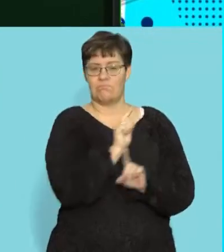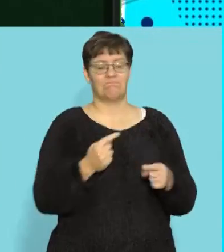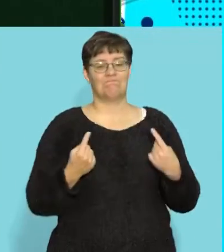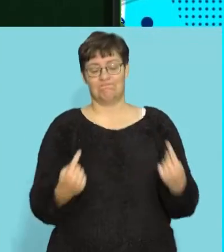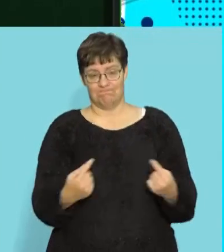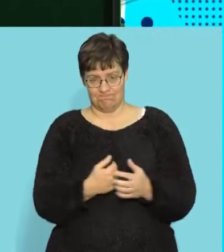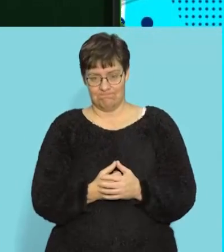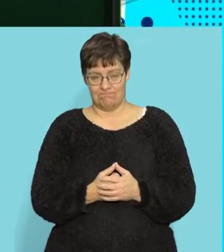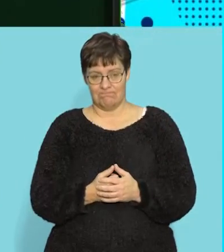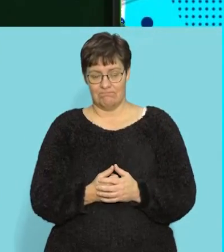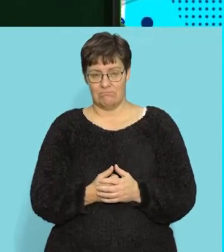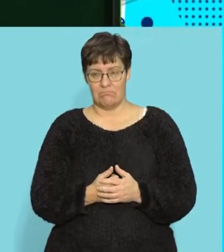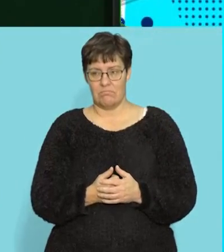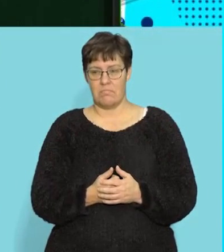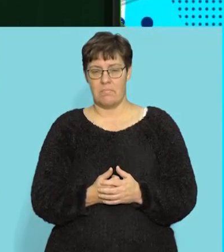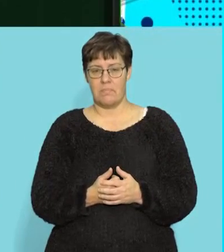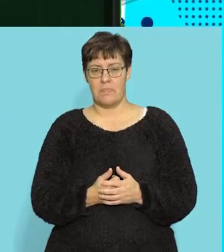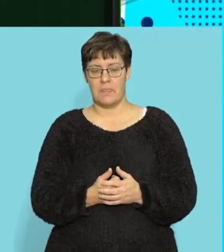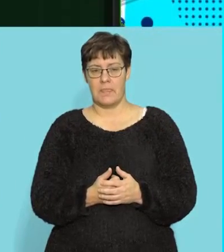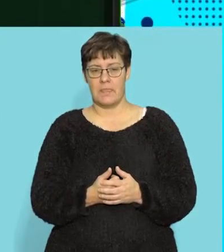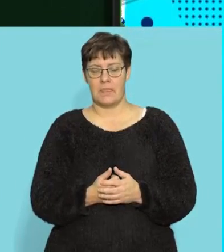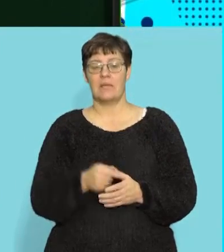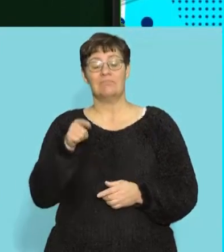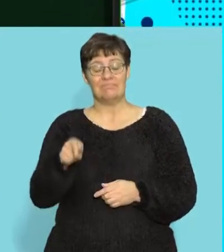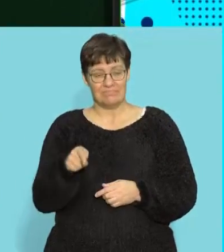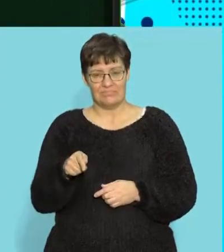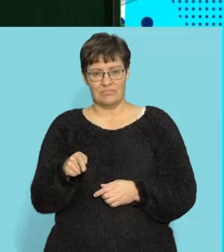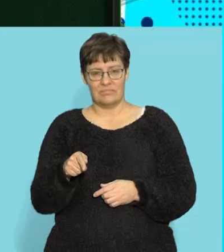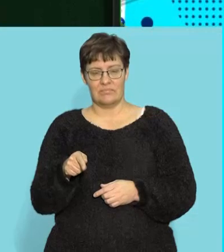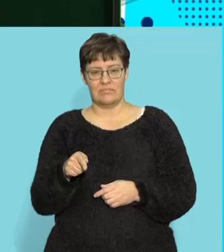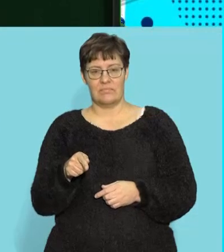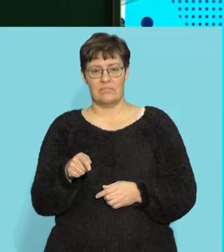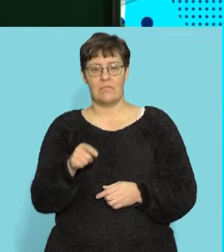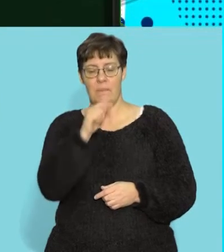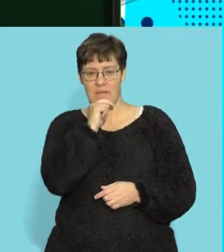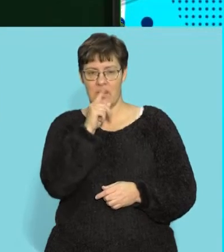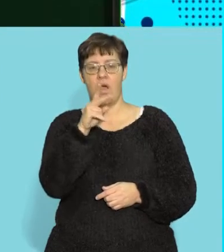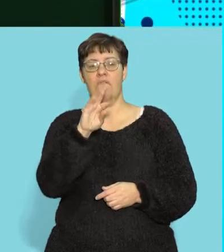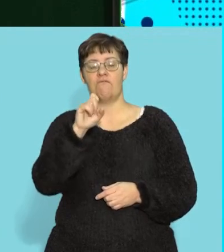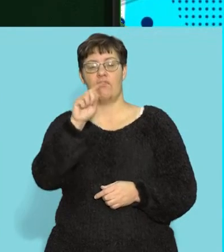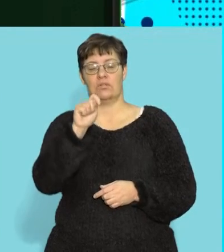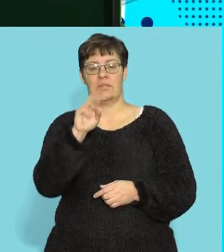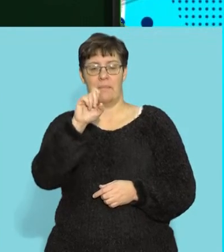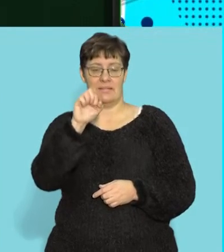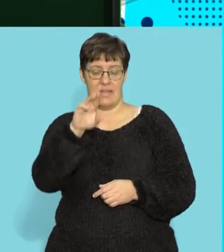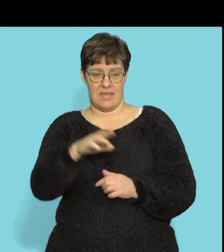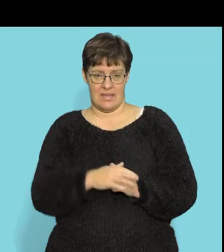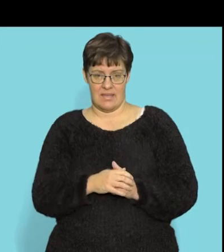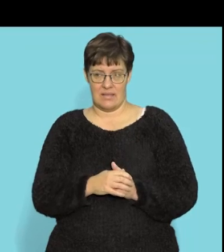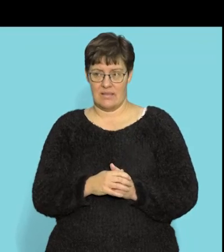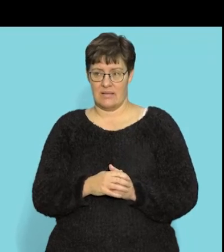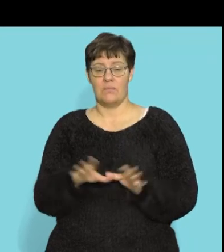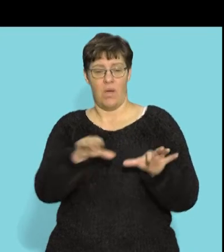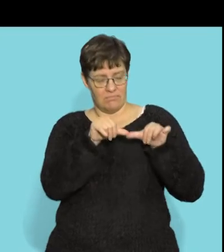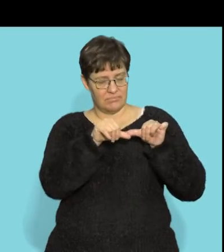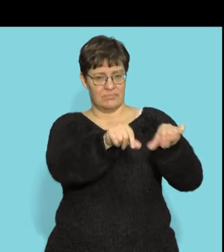current passing through it. Now it tells us that, okay, then this component Z could actually be a voltmeter. Okay, because if this current